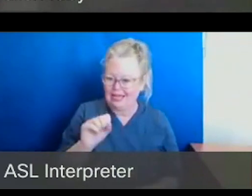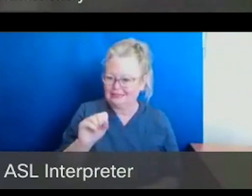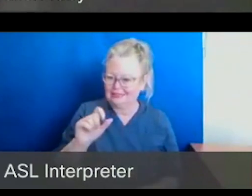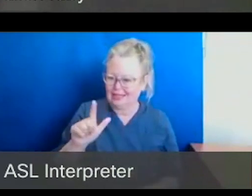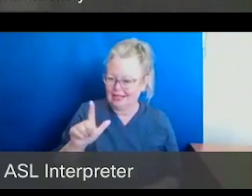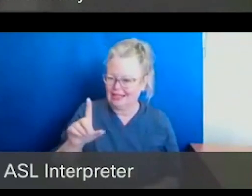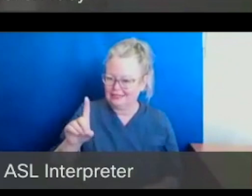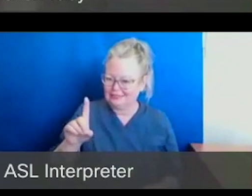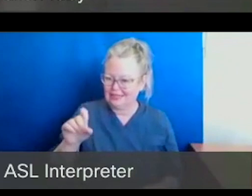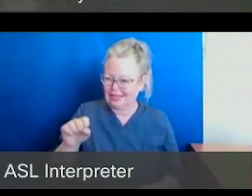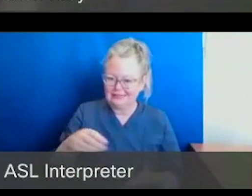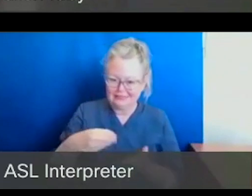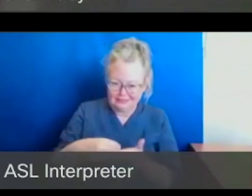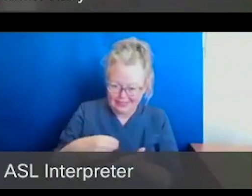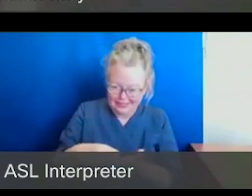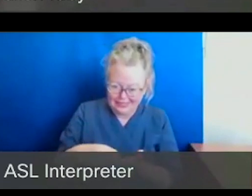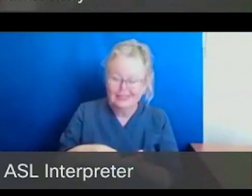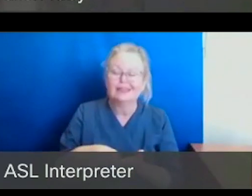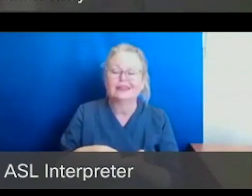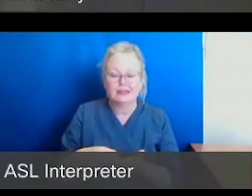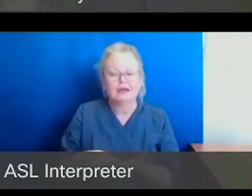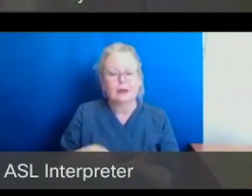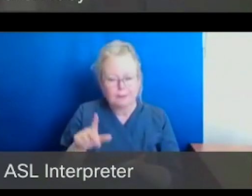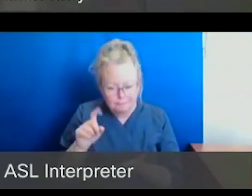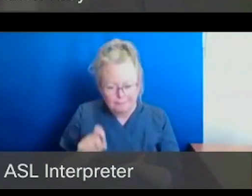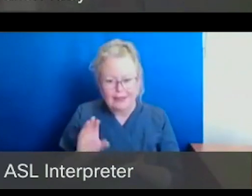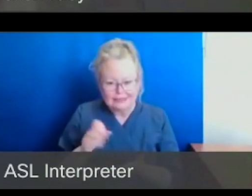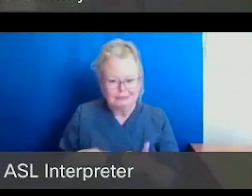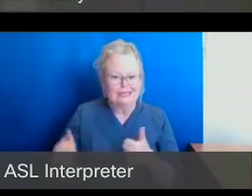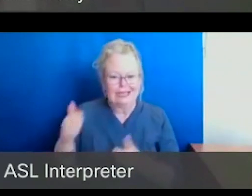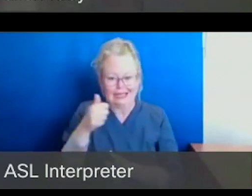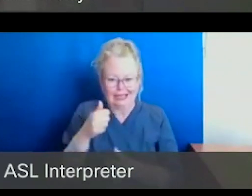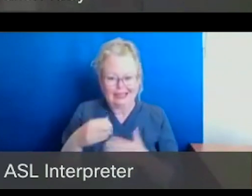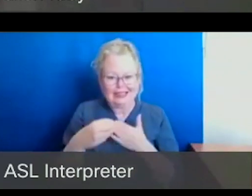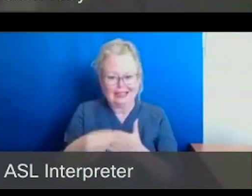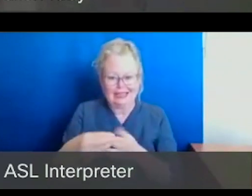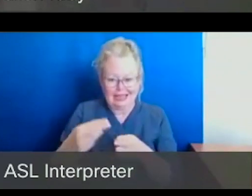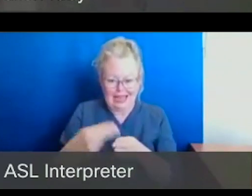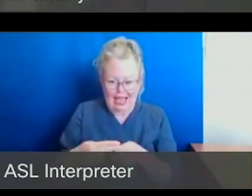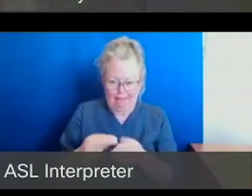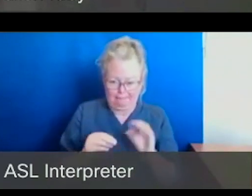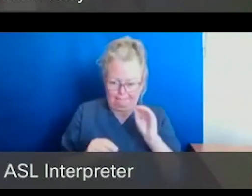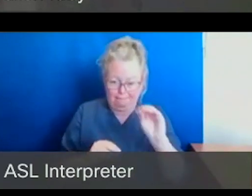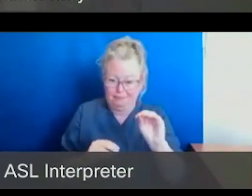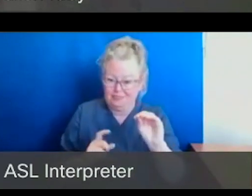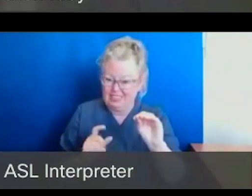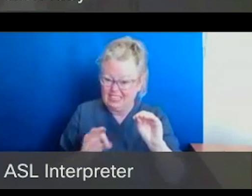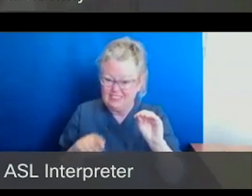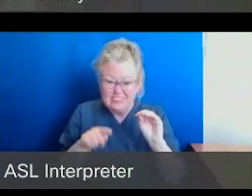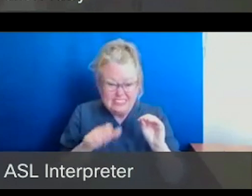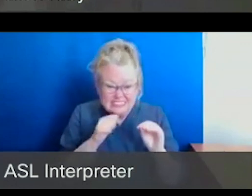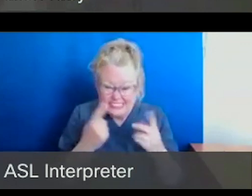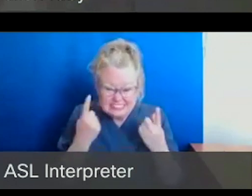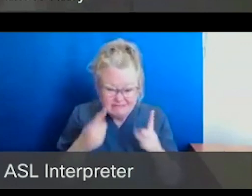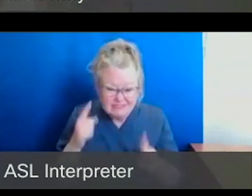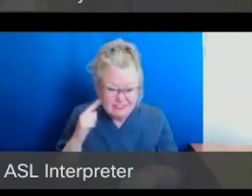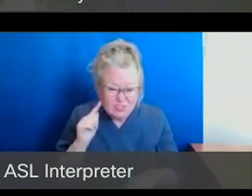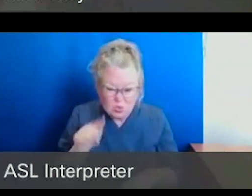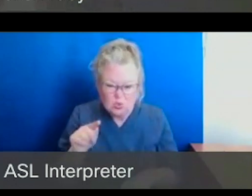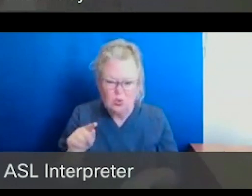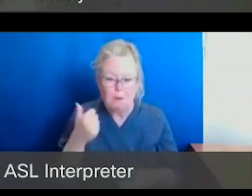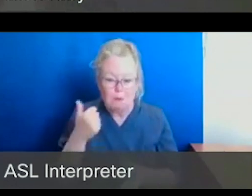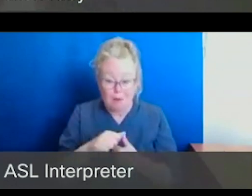SLDS grant has to be the applicant. And again, if that doesn't work, please think about the other grant programs.